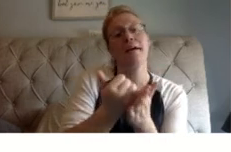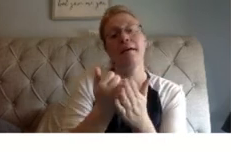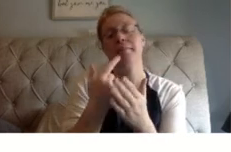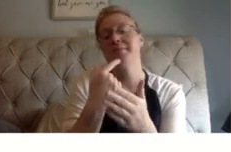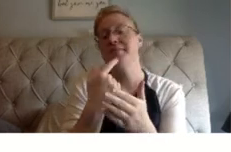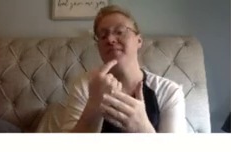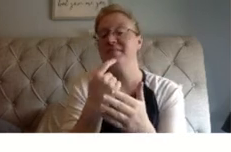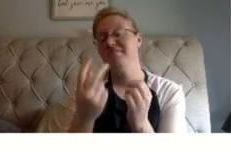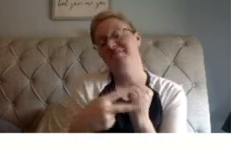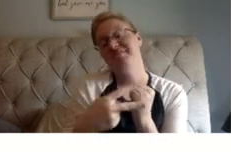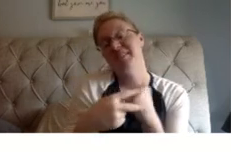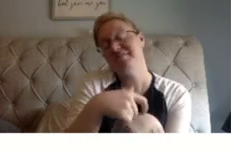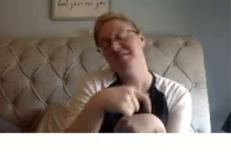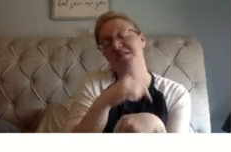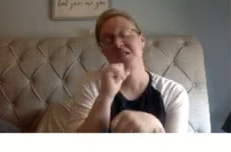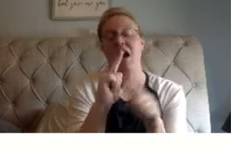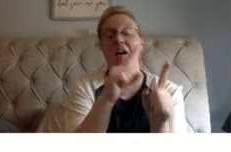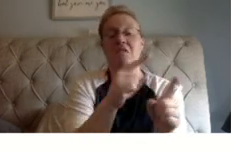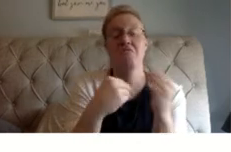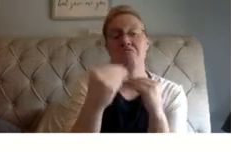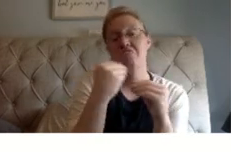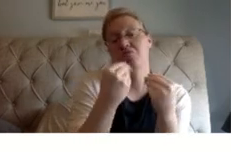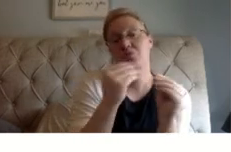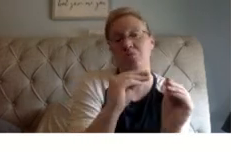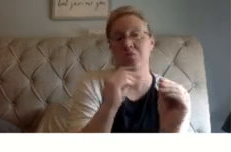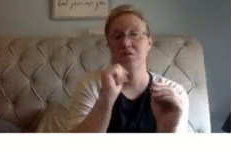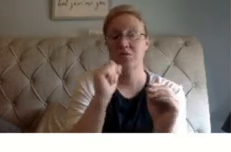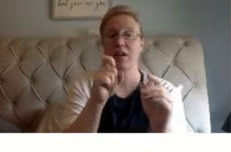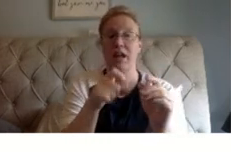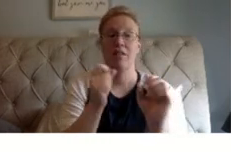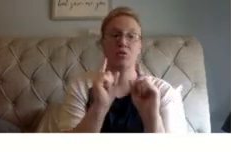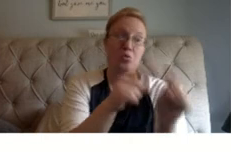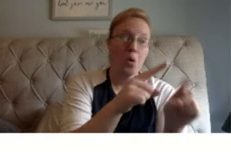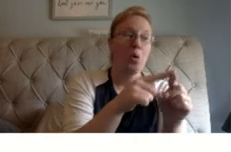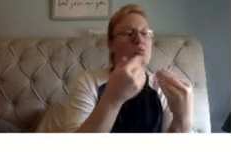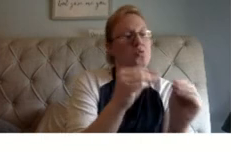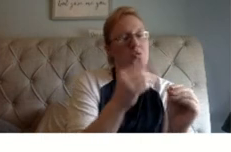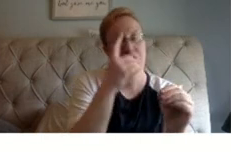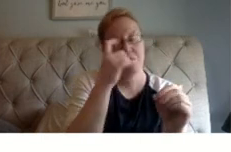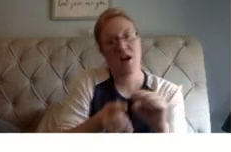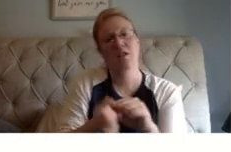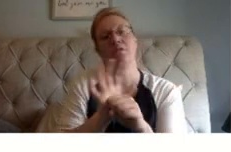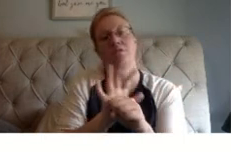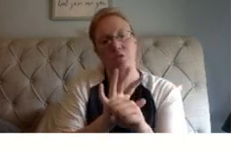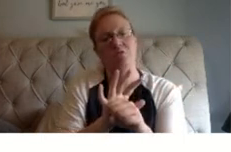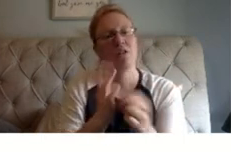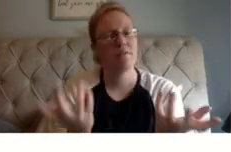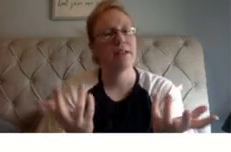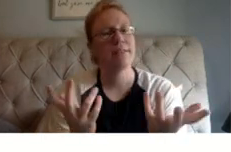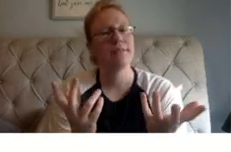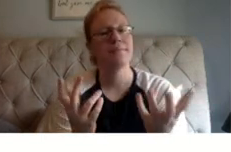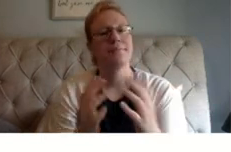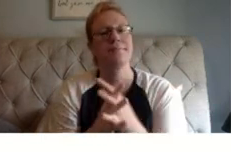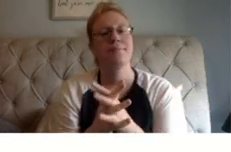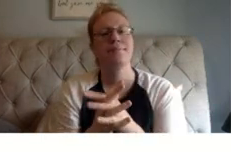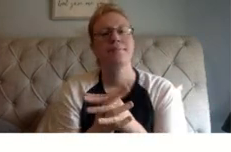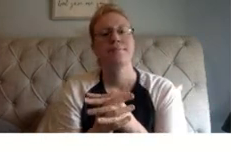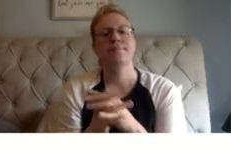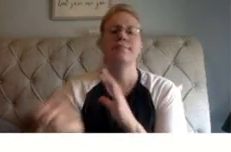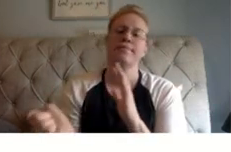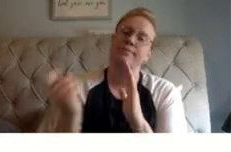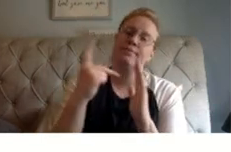don't have to go to the grocery store as much since people are trying to avoid that because of coronavirus. All right, let's go ahead and put this back at the beginning so we